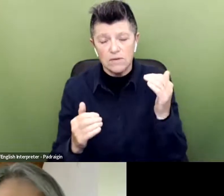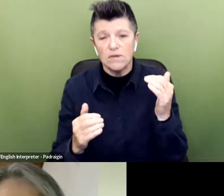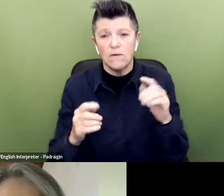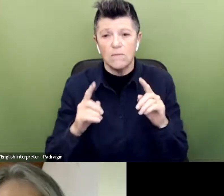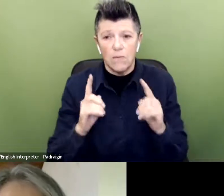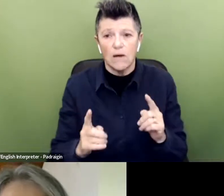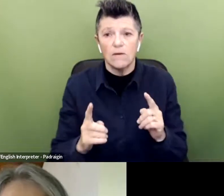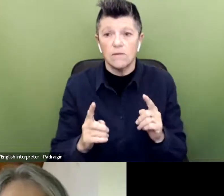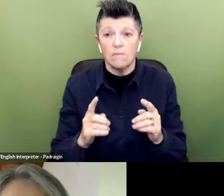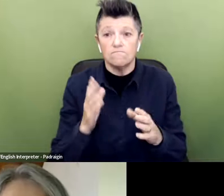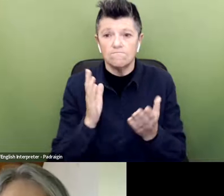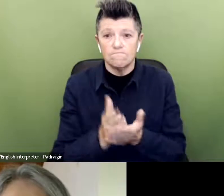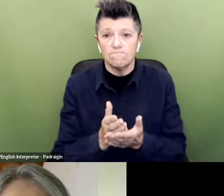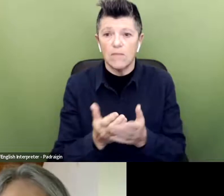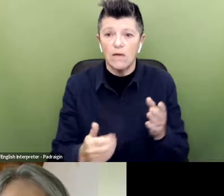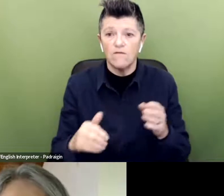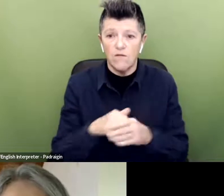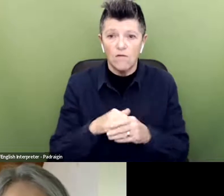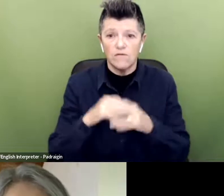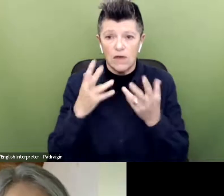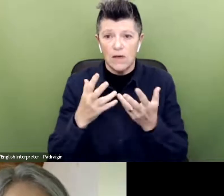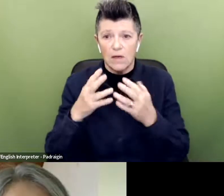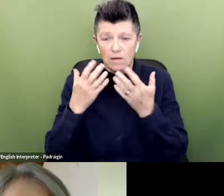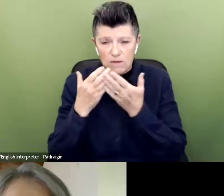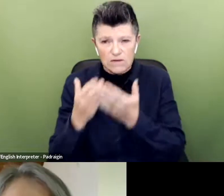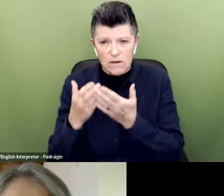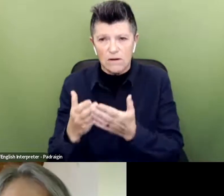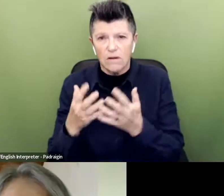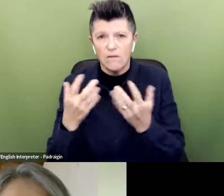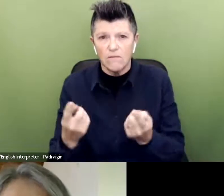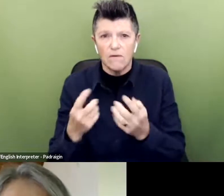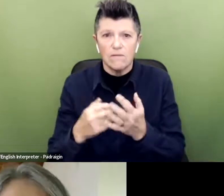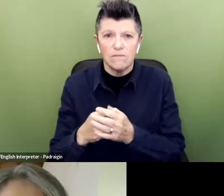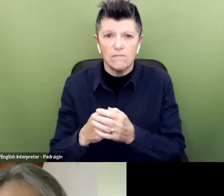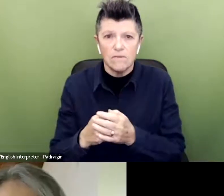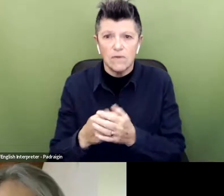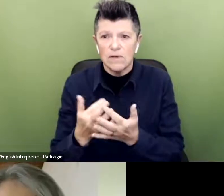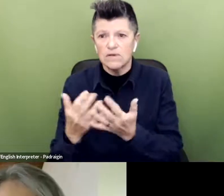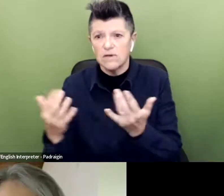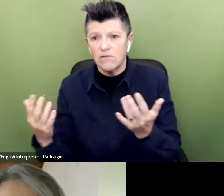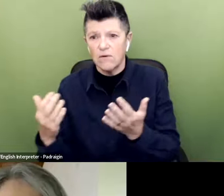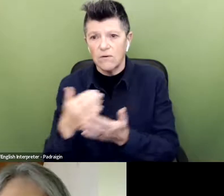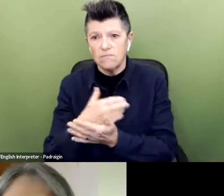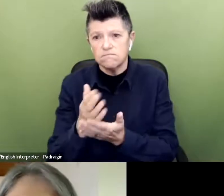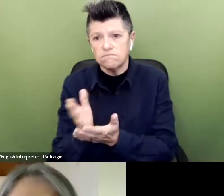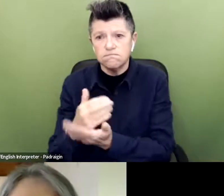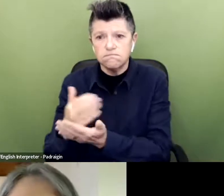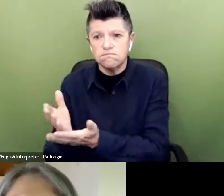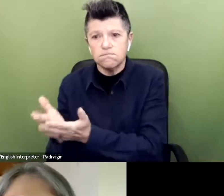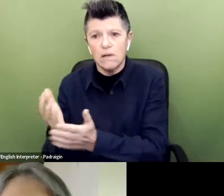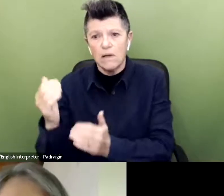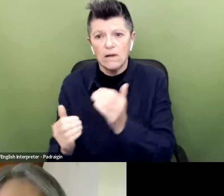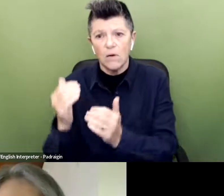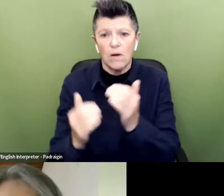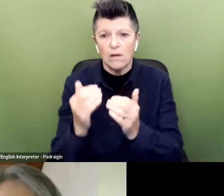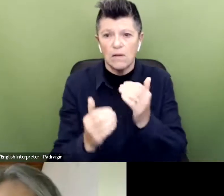much involved in the study of several dimensions of inequality. I conducted a very